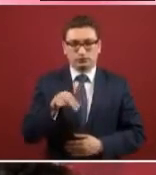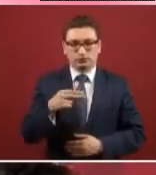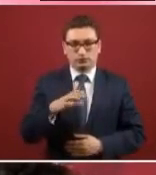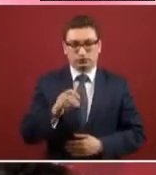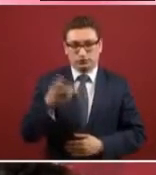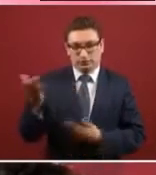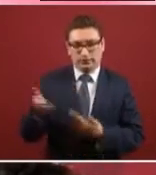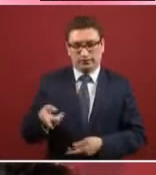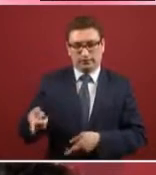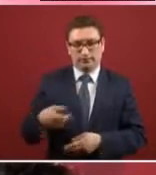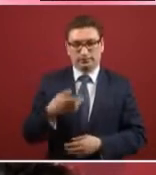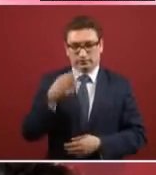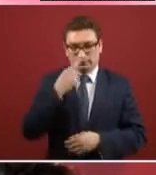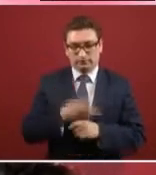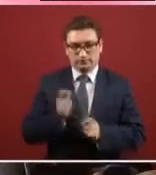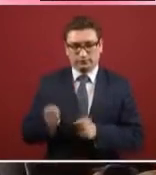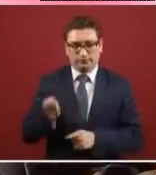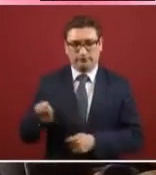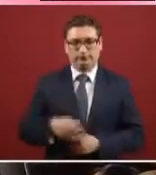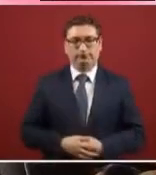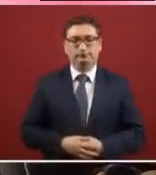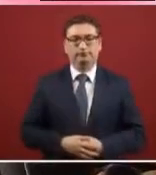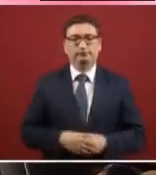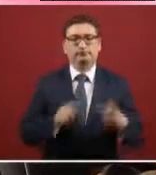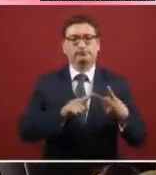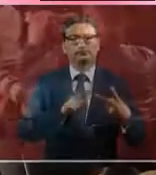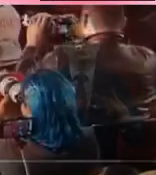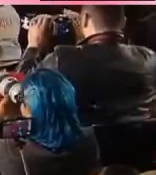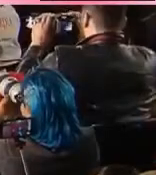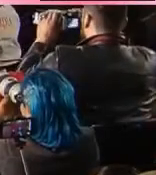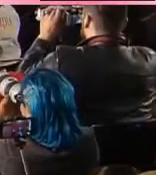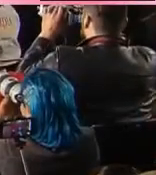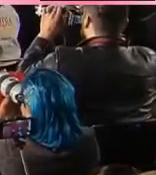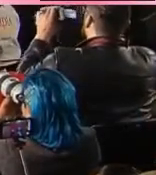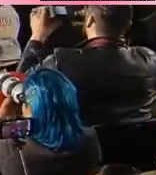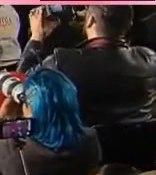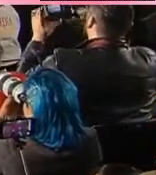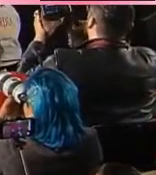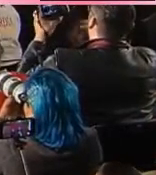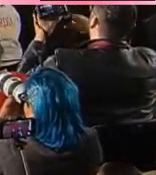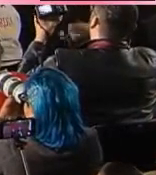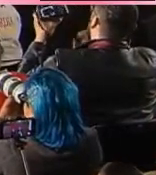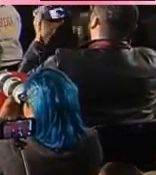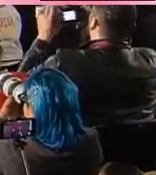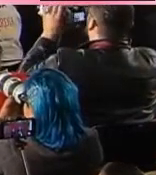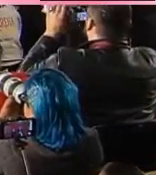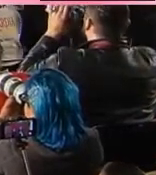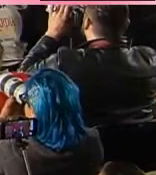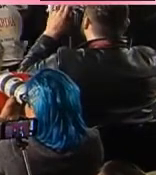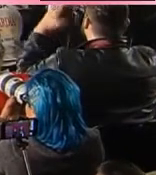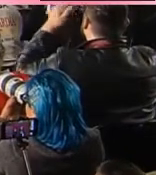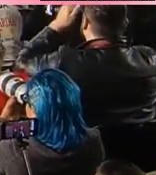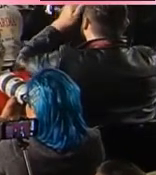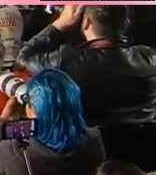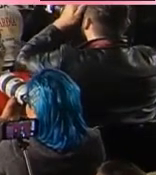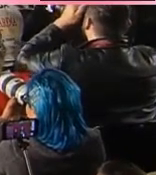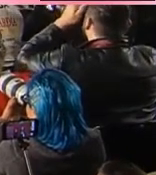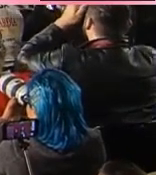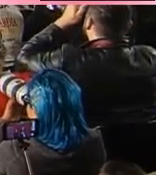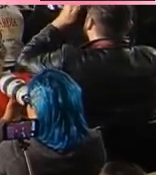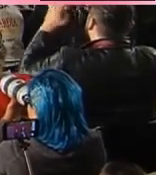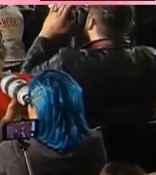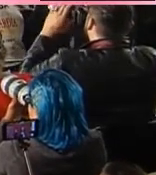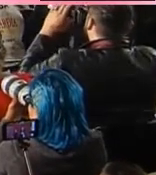is here also que consiste present. En acelerar la integración del personal del Instituto Nacional y desarrollar las habilidades que la ley